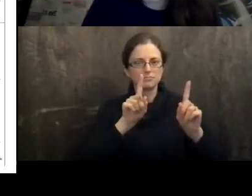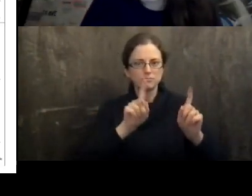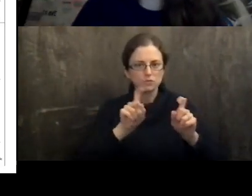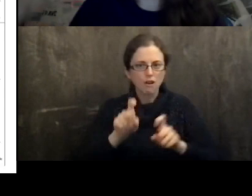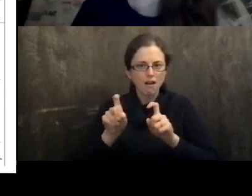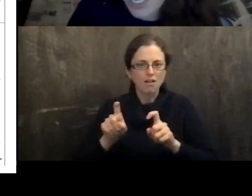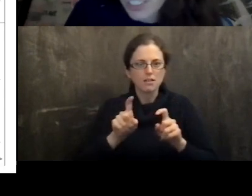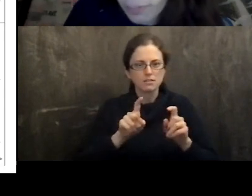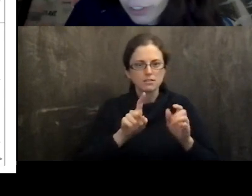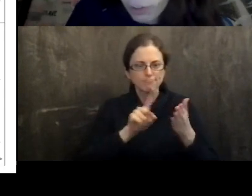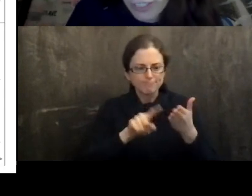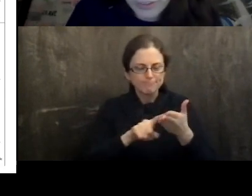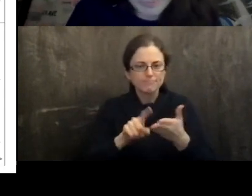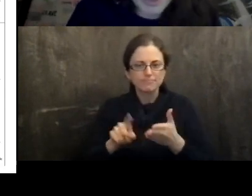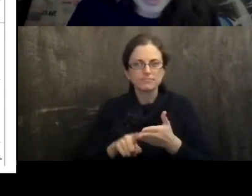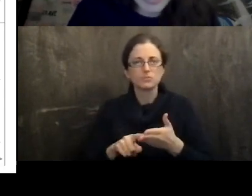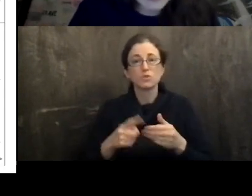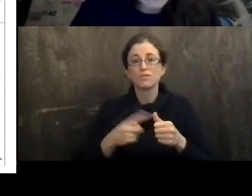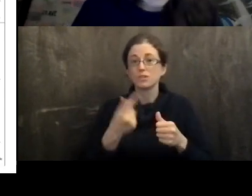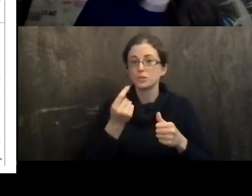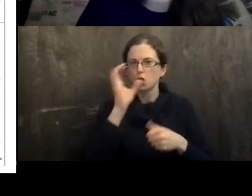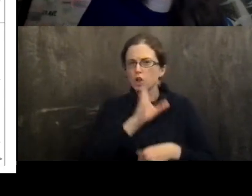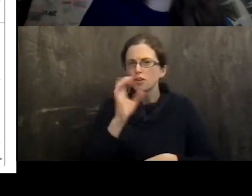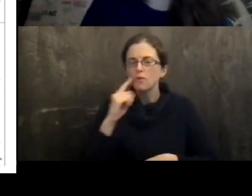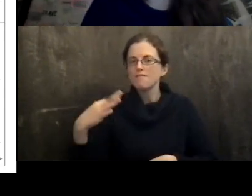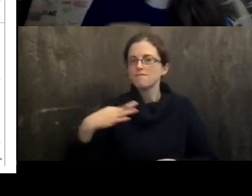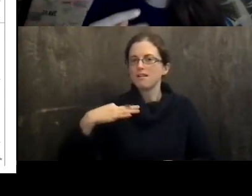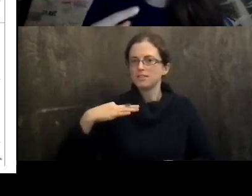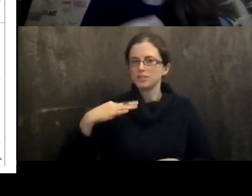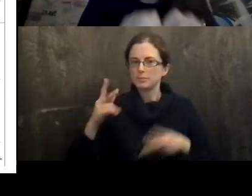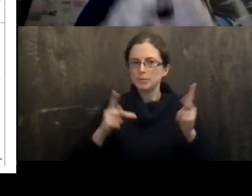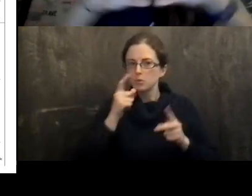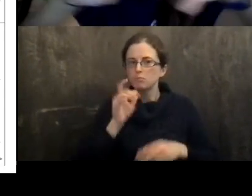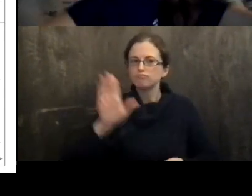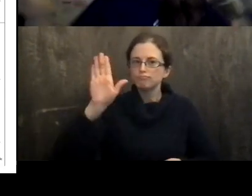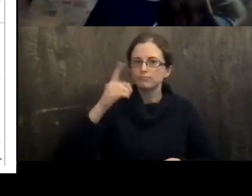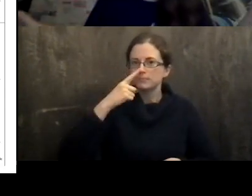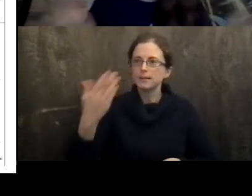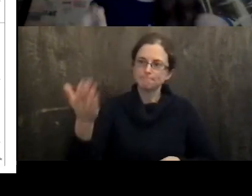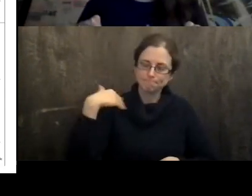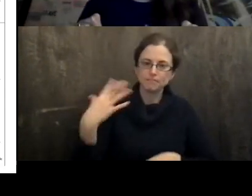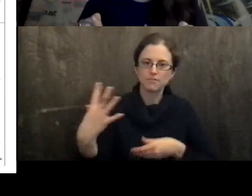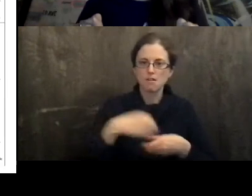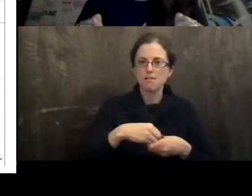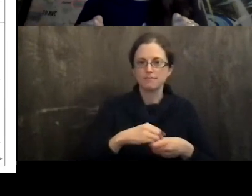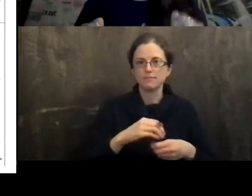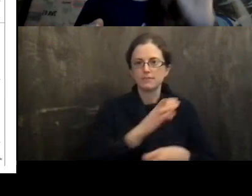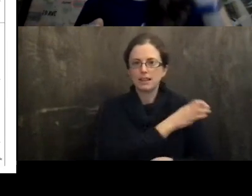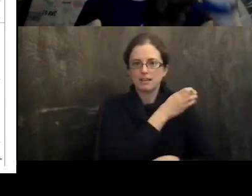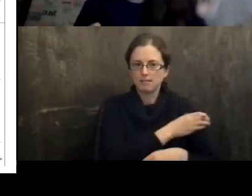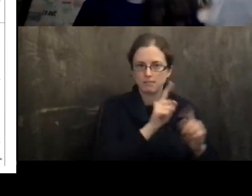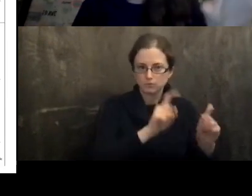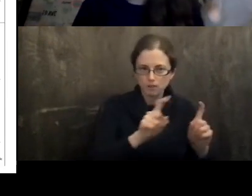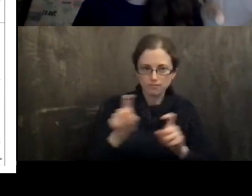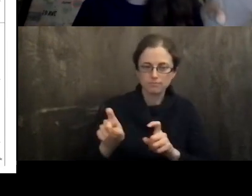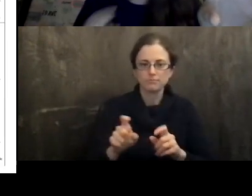volunteers to be a part of these trials, okay? And what they do is they divide up the volunteers and they give